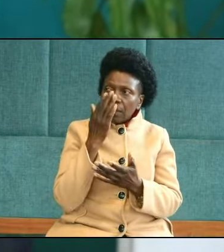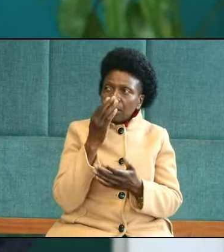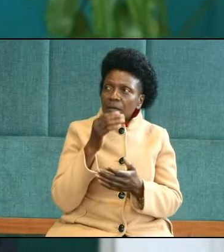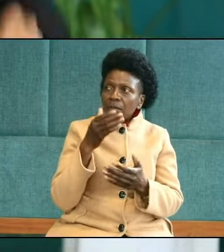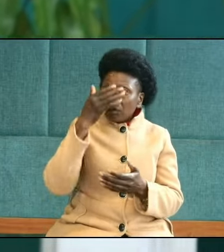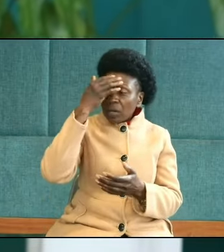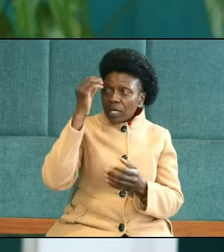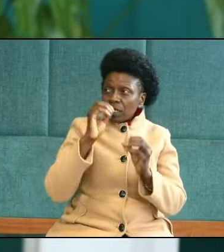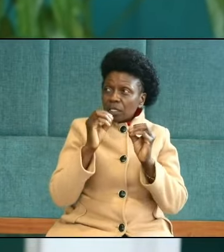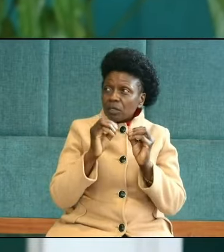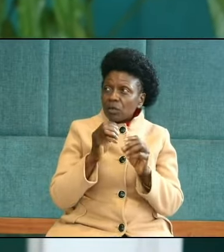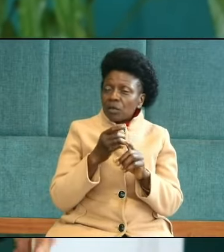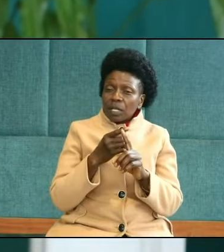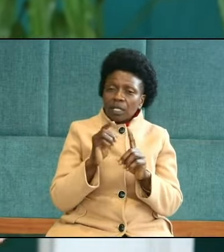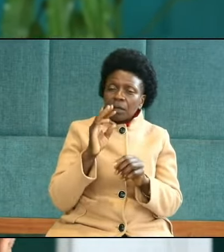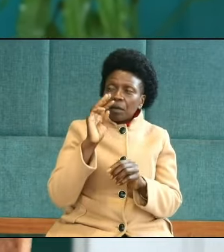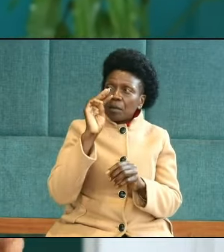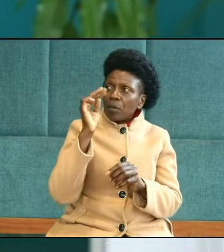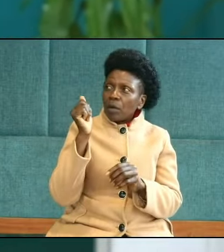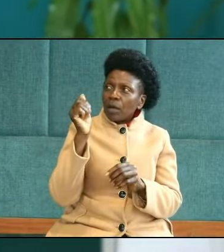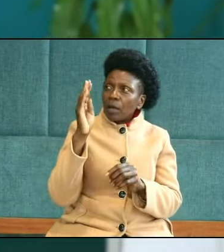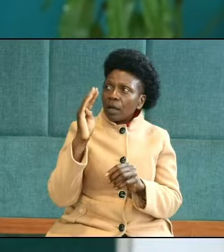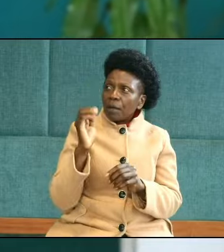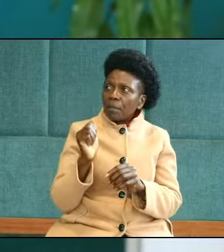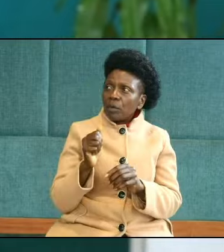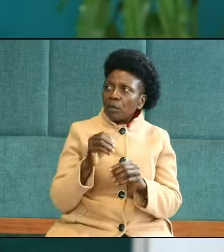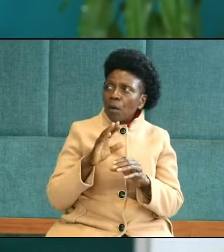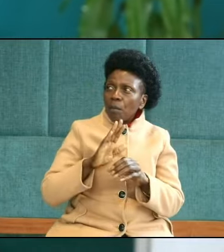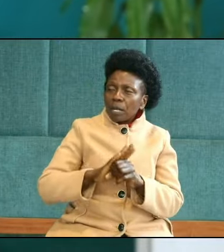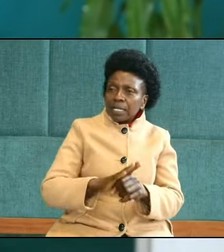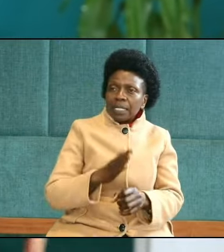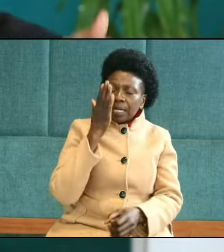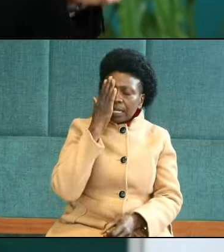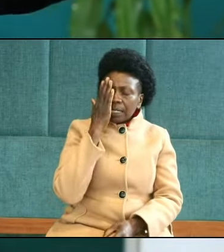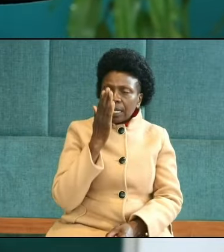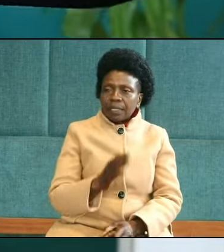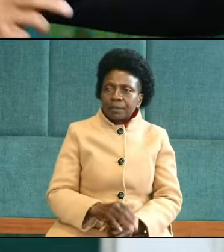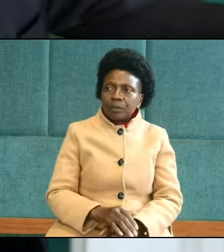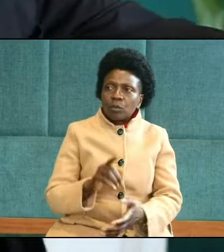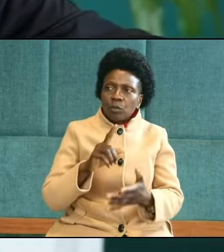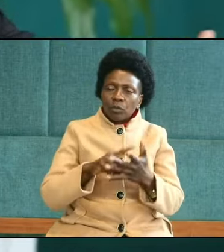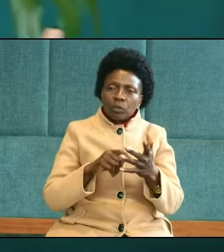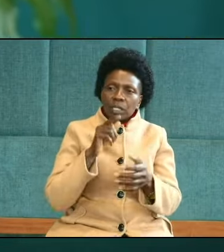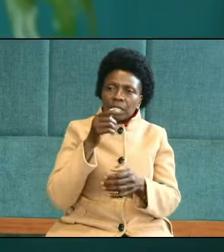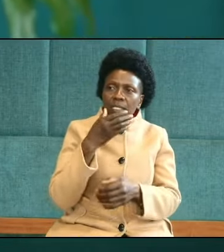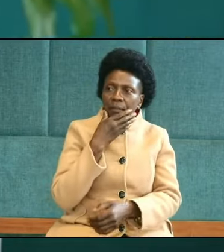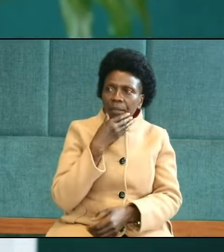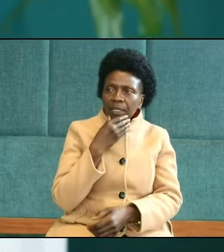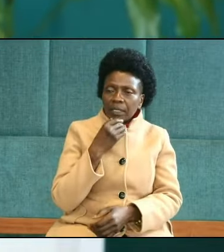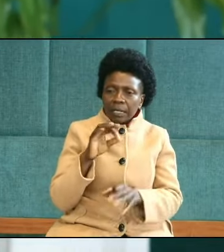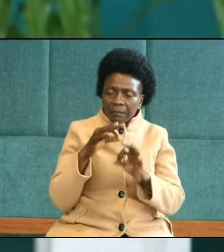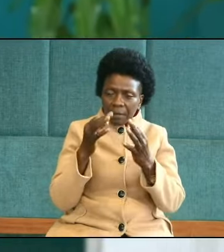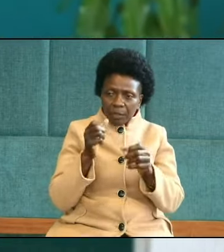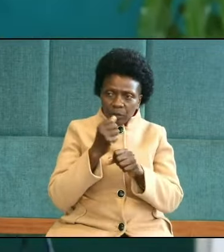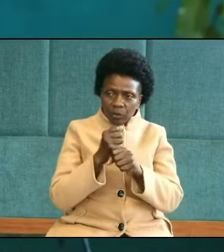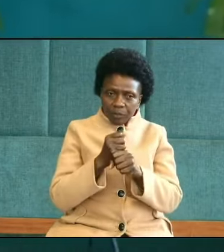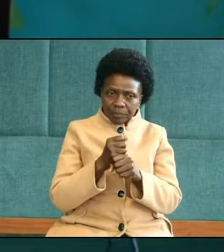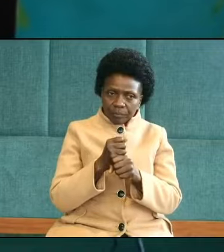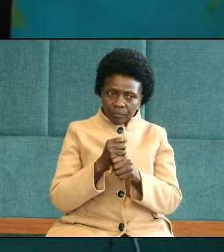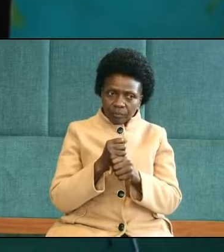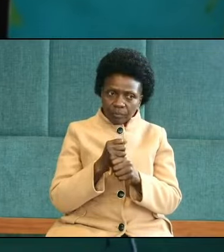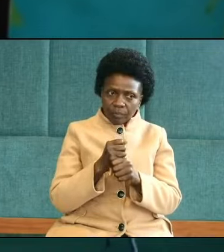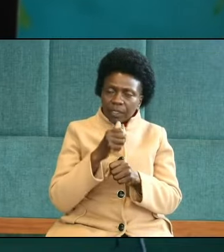had oppressed Israel. Judges chapter 3. Wait a minute. What was this man and his family doing? There was